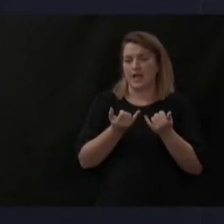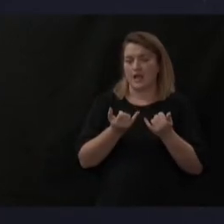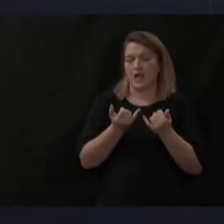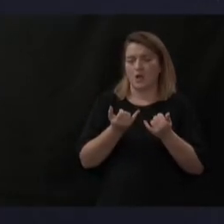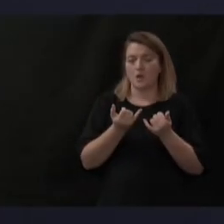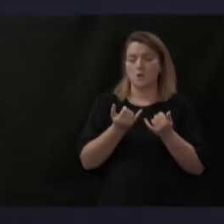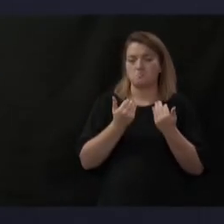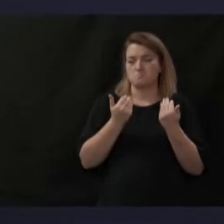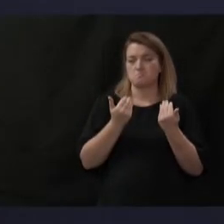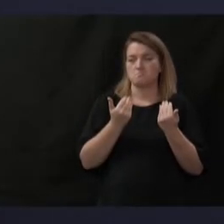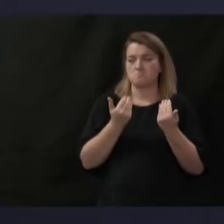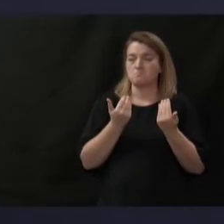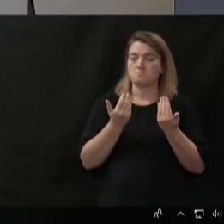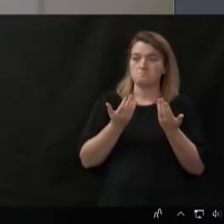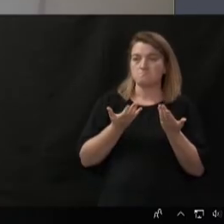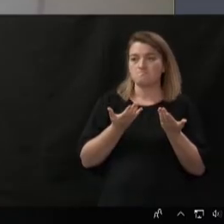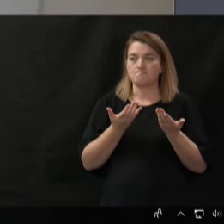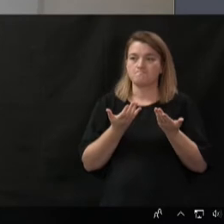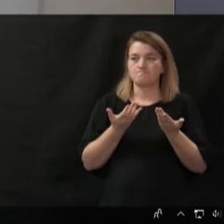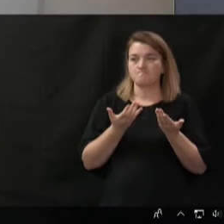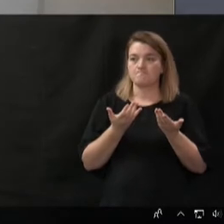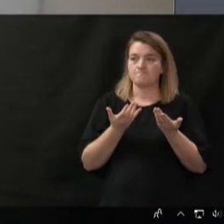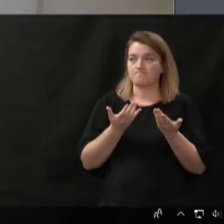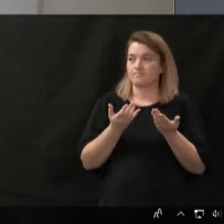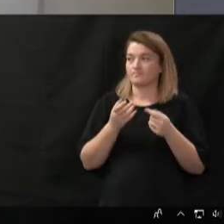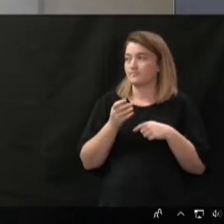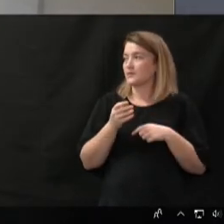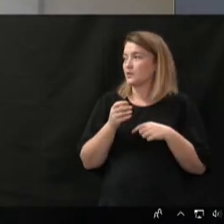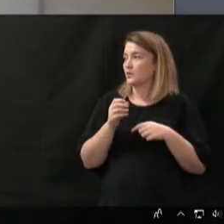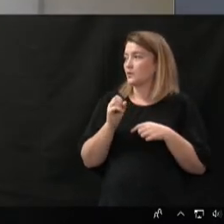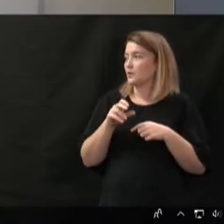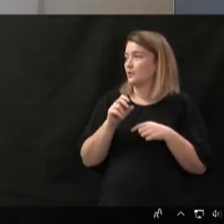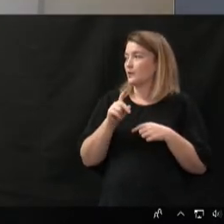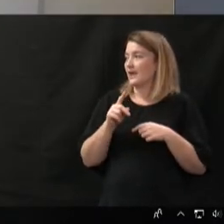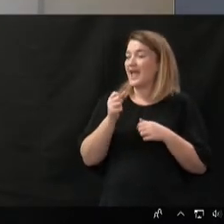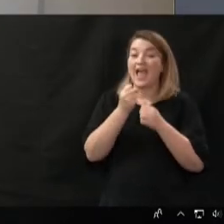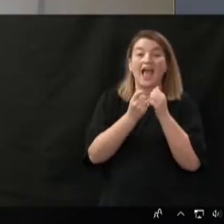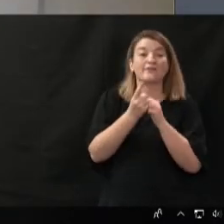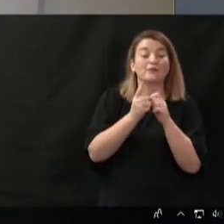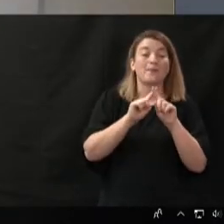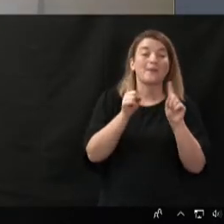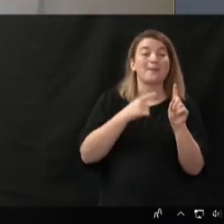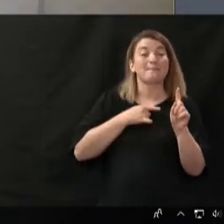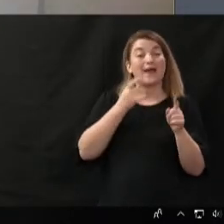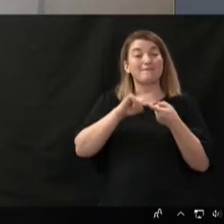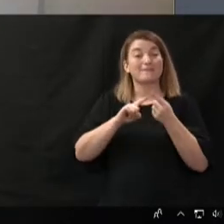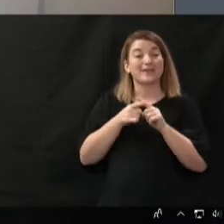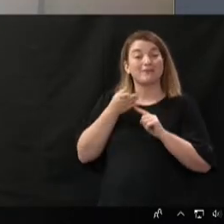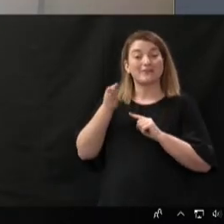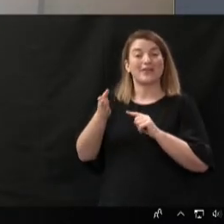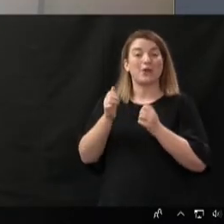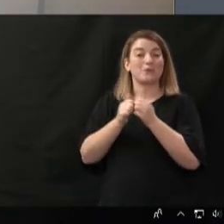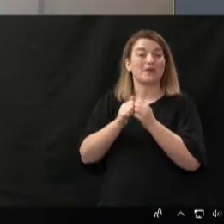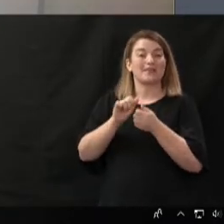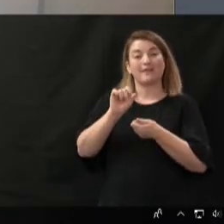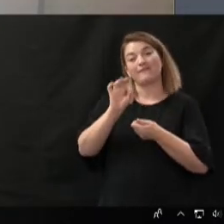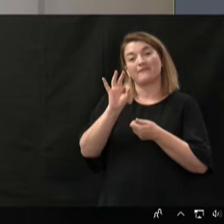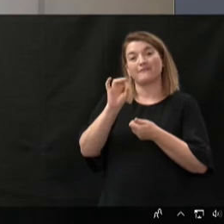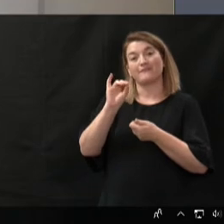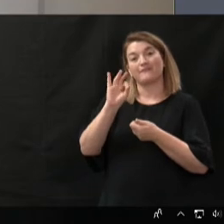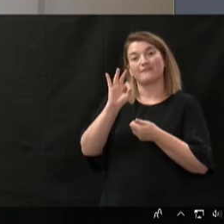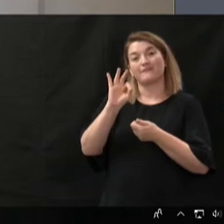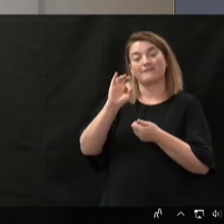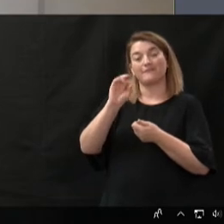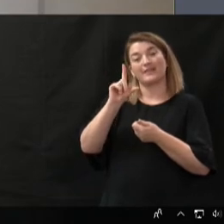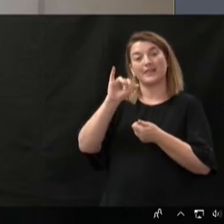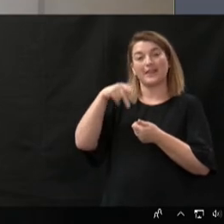and if you would get everybody except for my friend with the flip phone, if you would get out